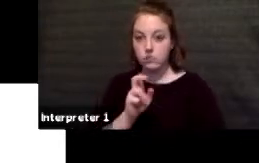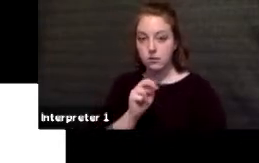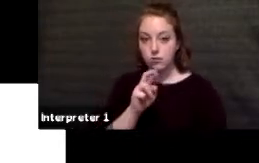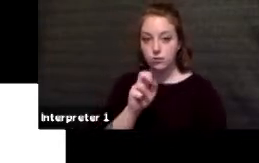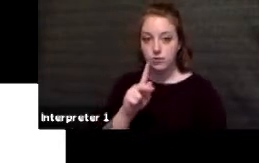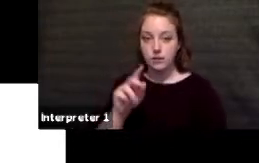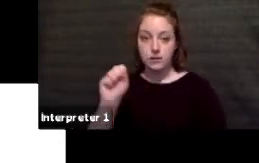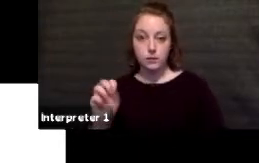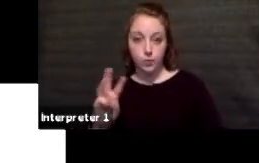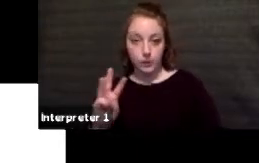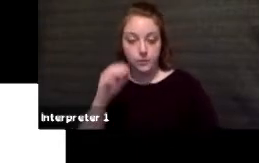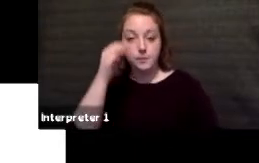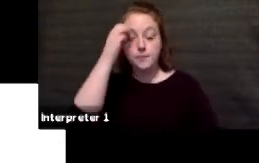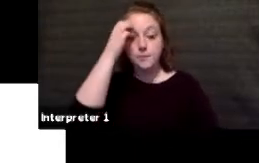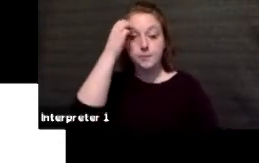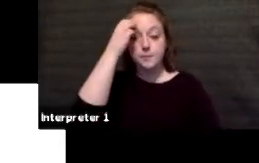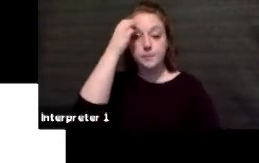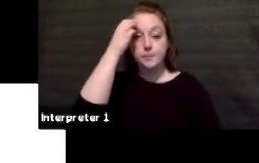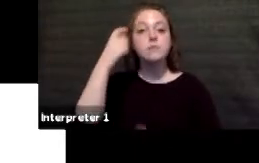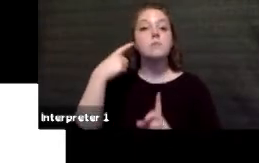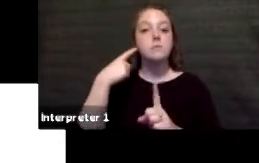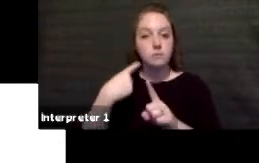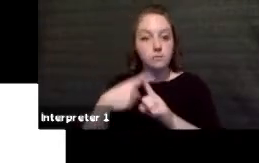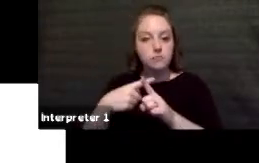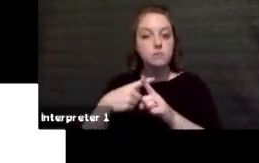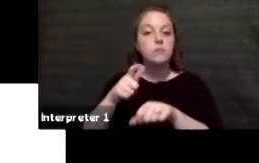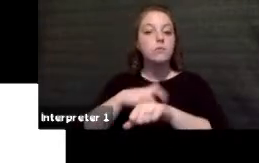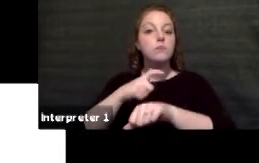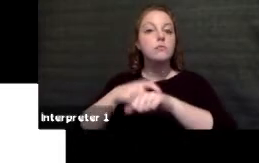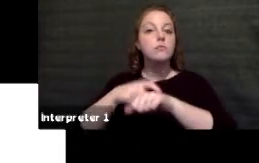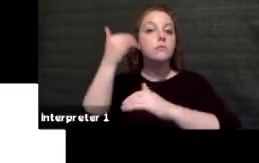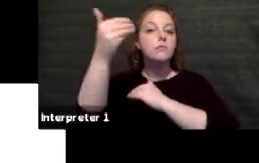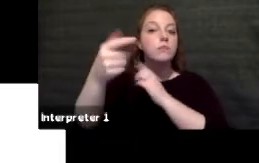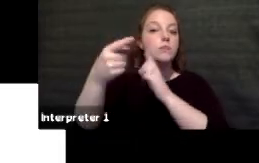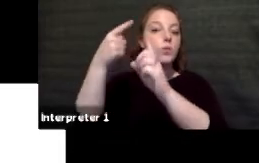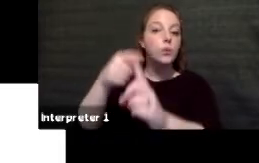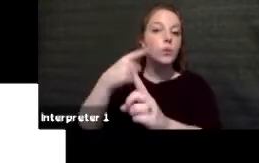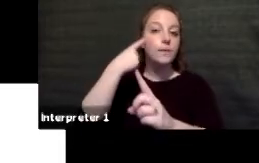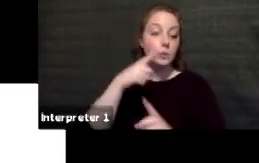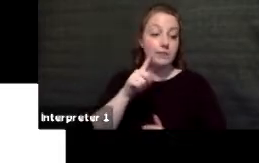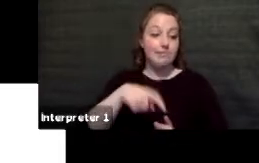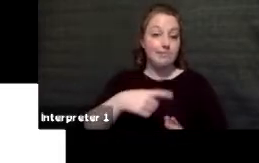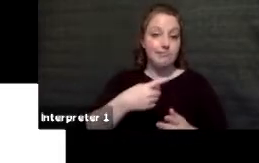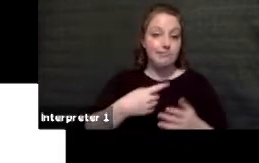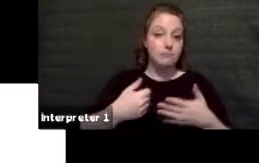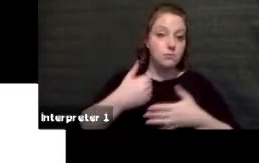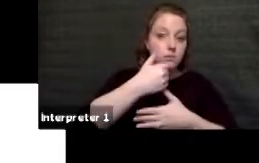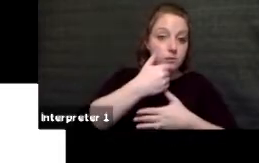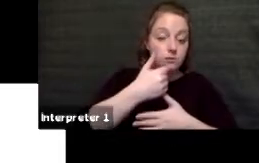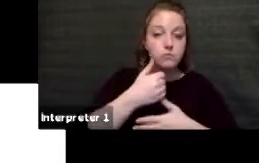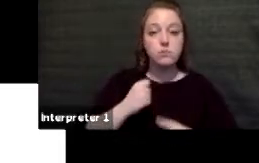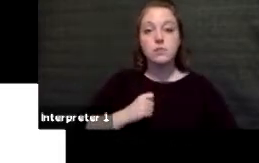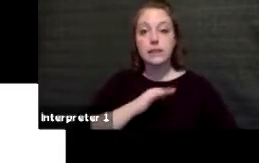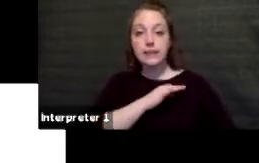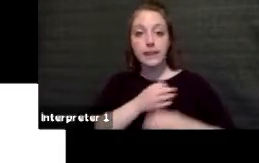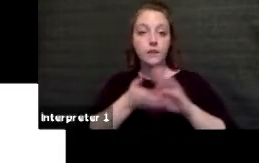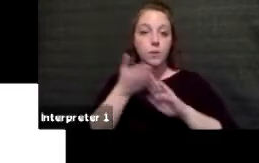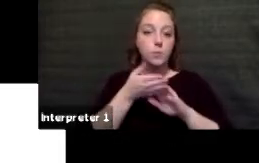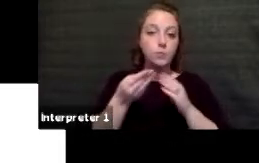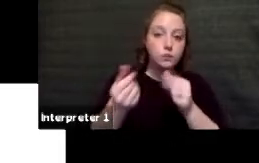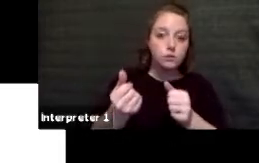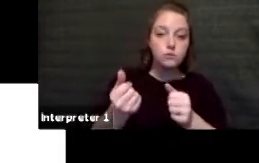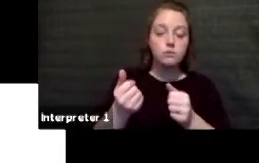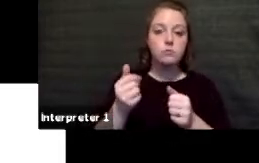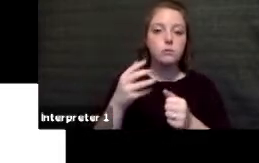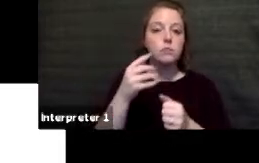as again, those long-term goals about addressing the highest need, addressing staff and operational efficiencies, uh, and